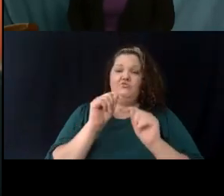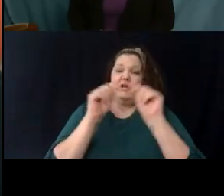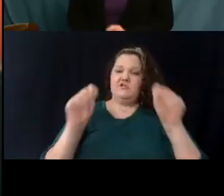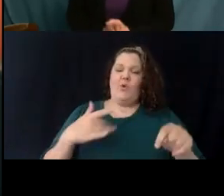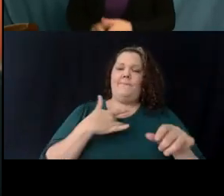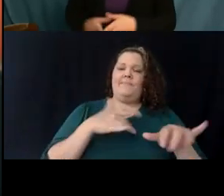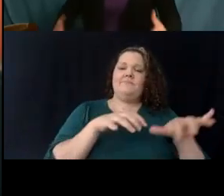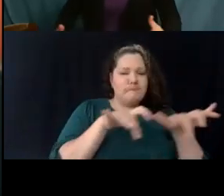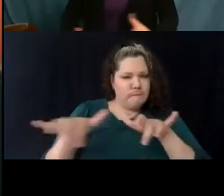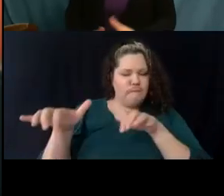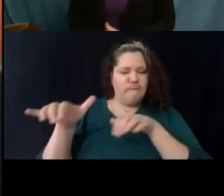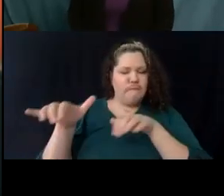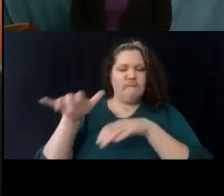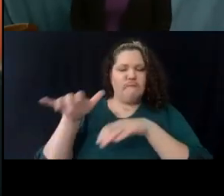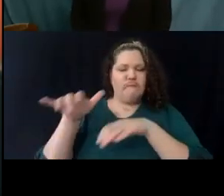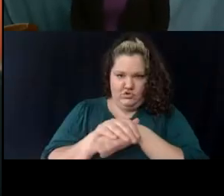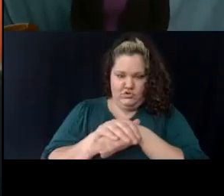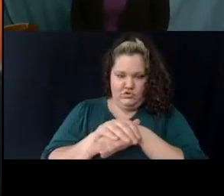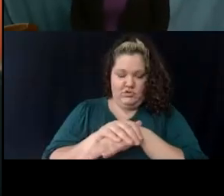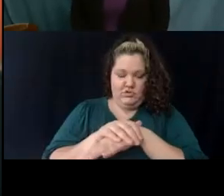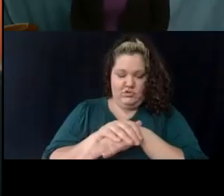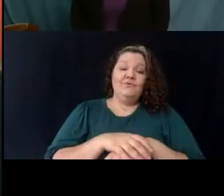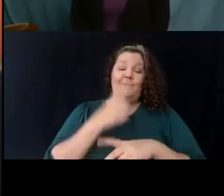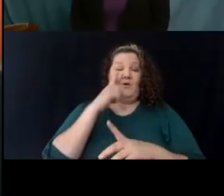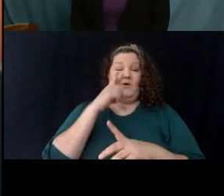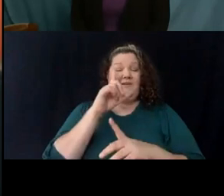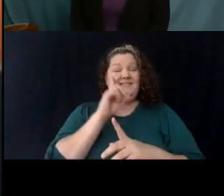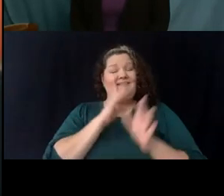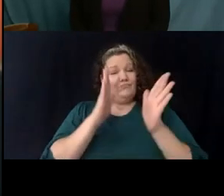which is not interpreting, it's translating.